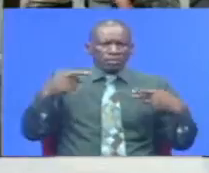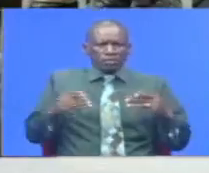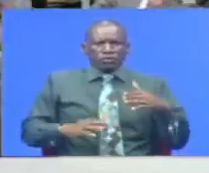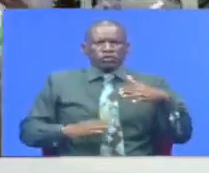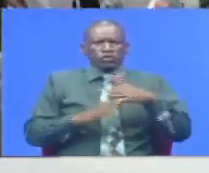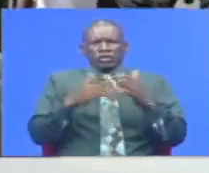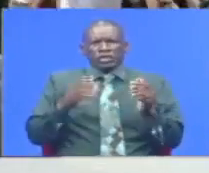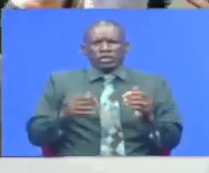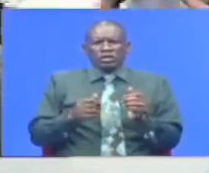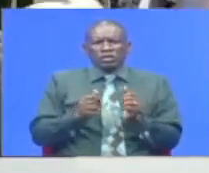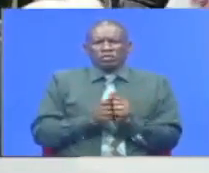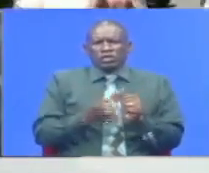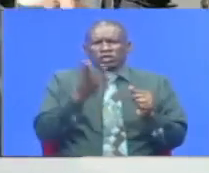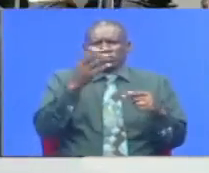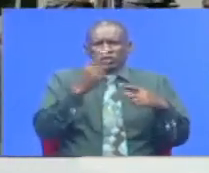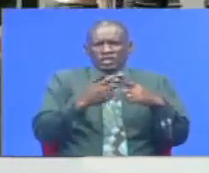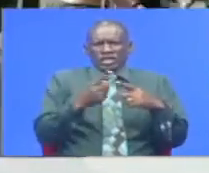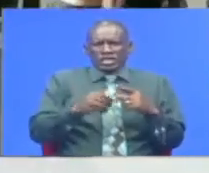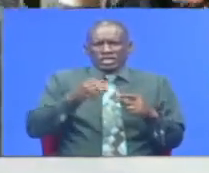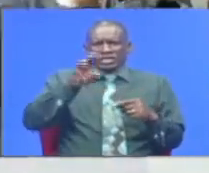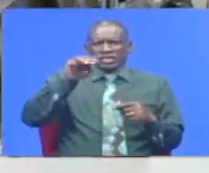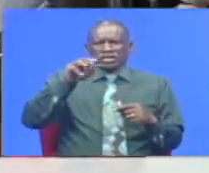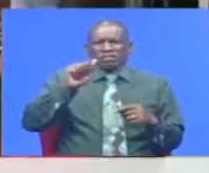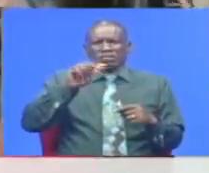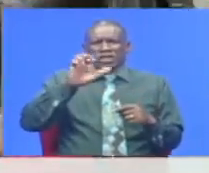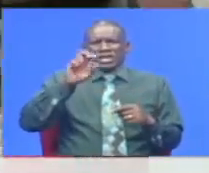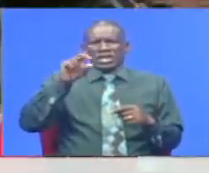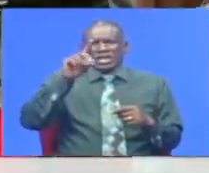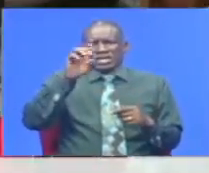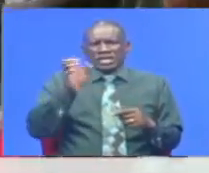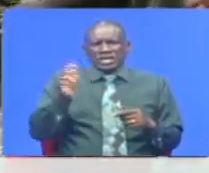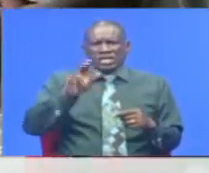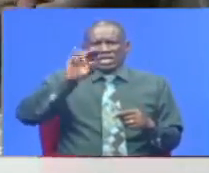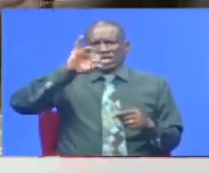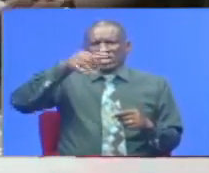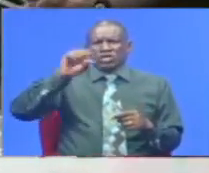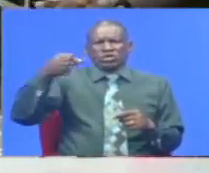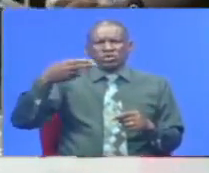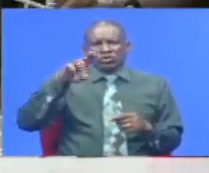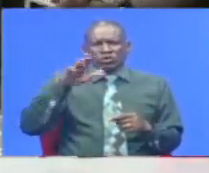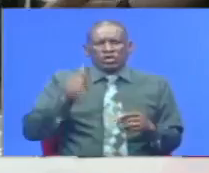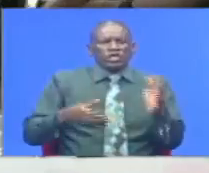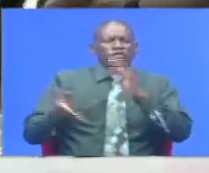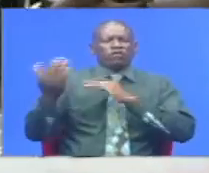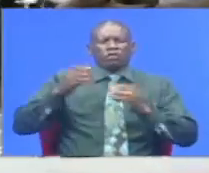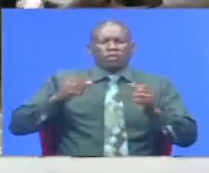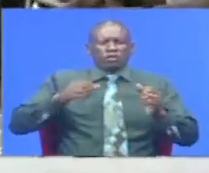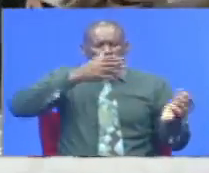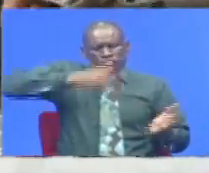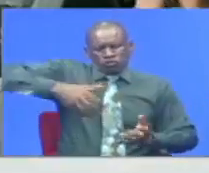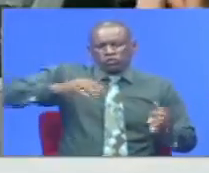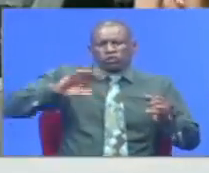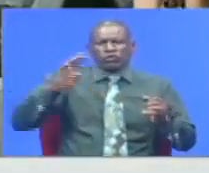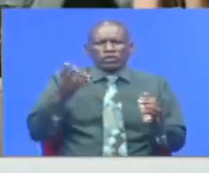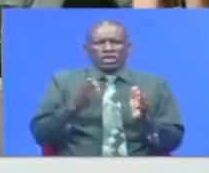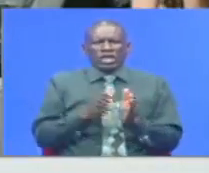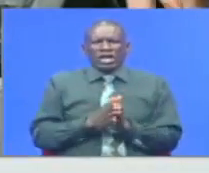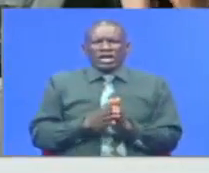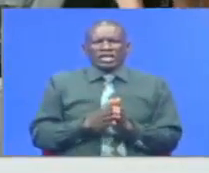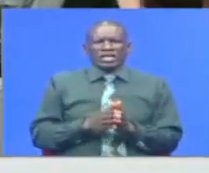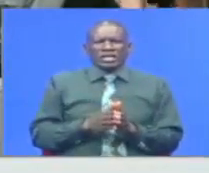alongside 40-year-old Collins Malande. Joshua Alunga, also a former rugby player, came fourth, while airline